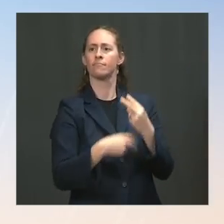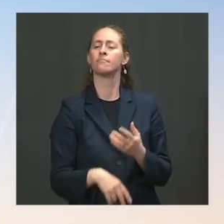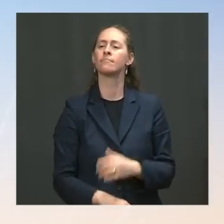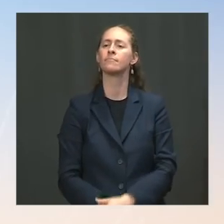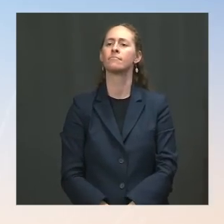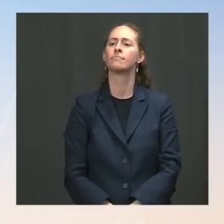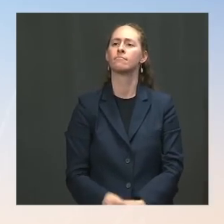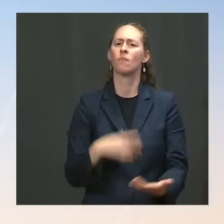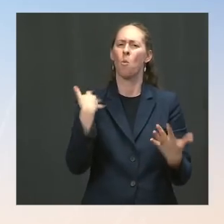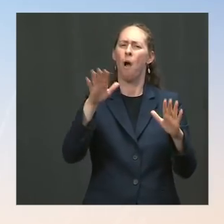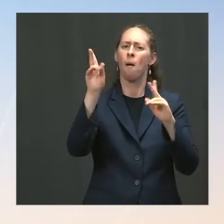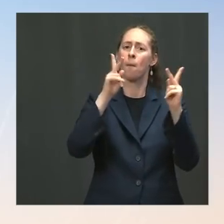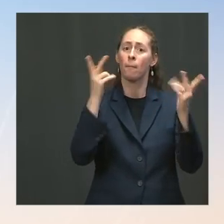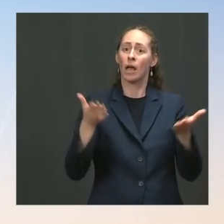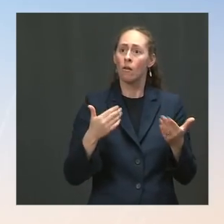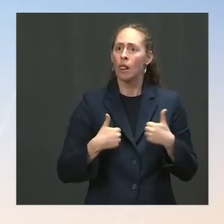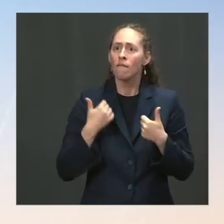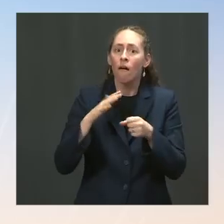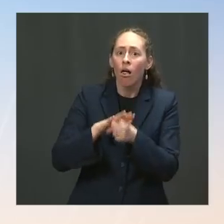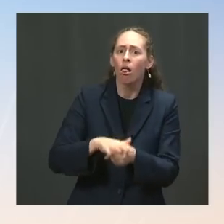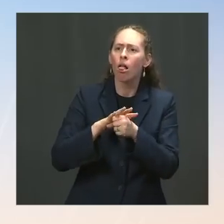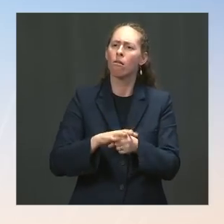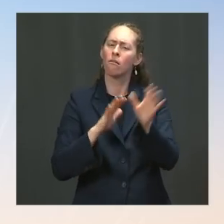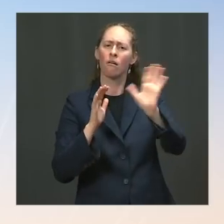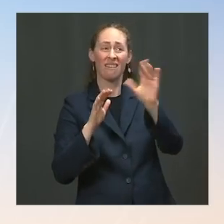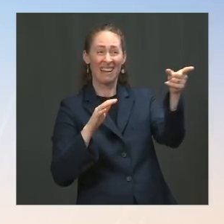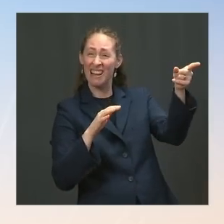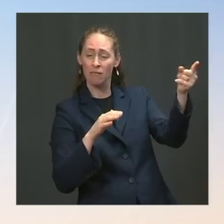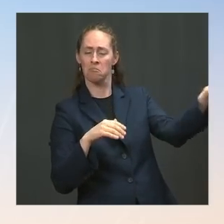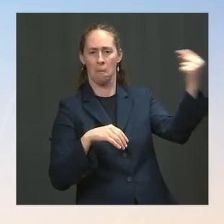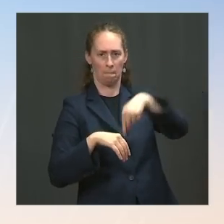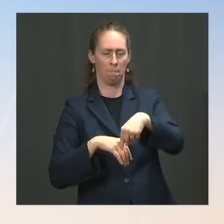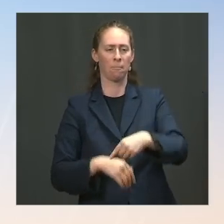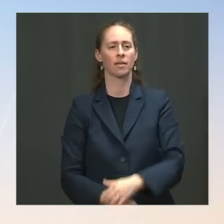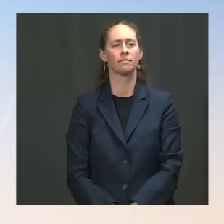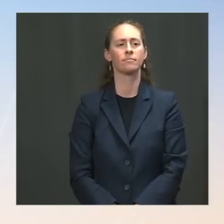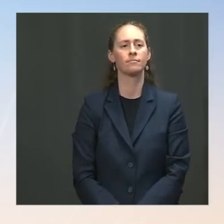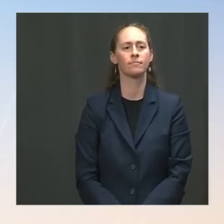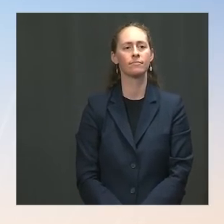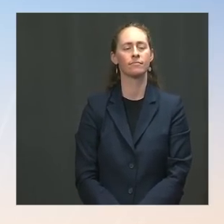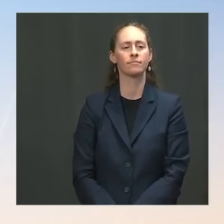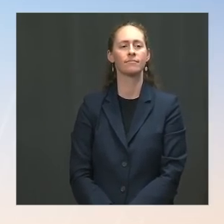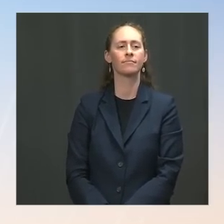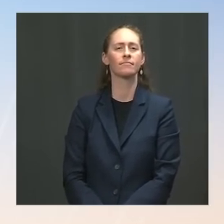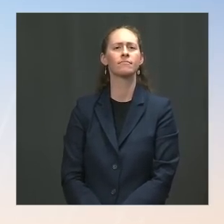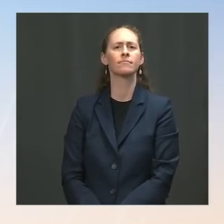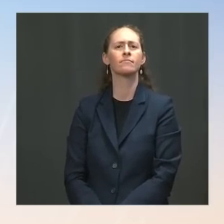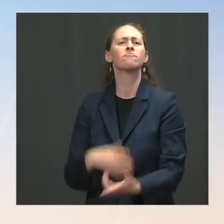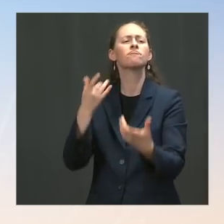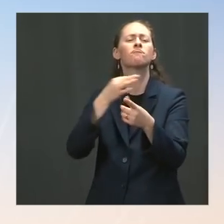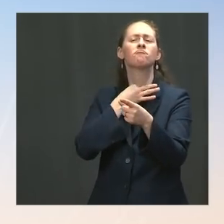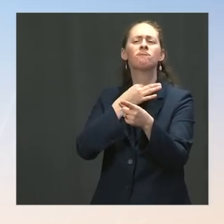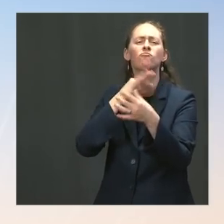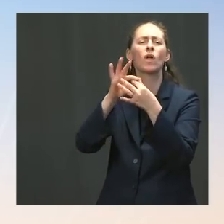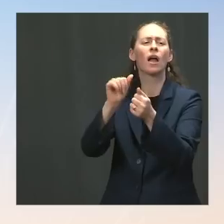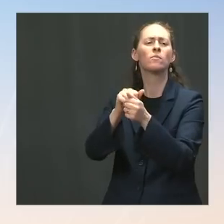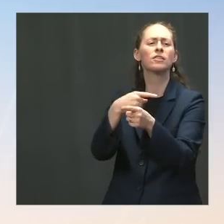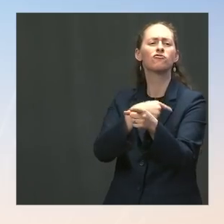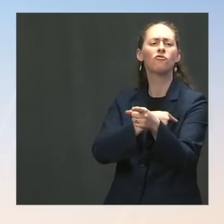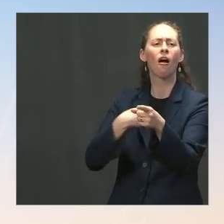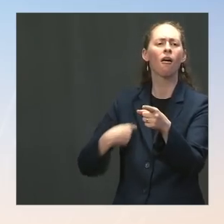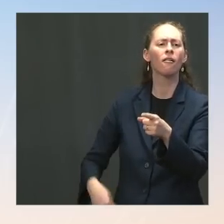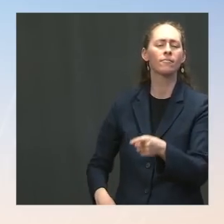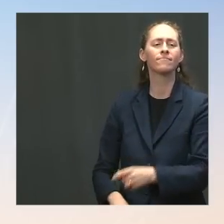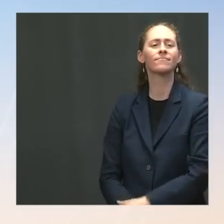repression that we're seeing in Hong Kong. And one more related to China. China says it has supplied over 770 million